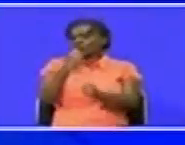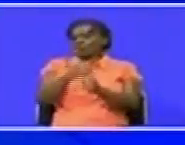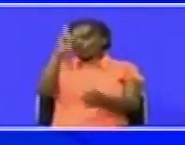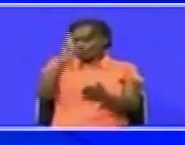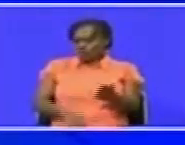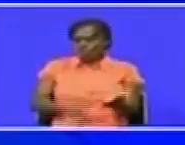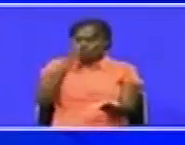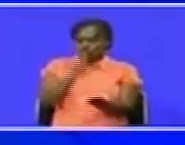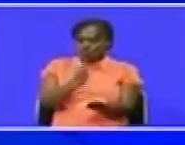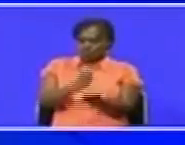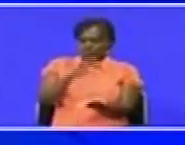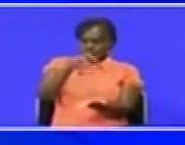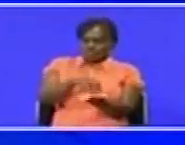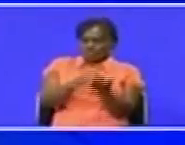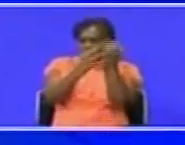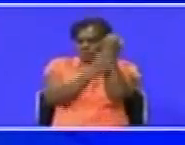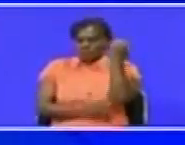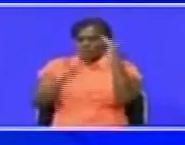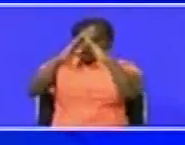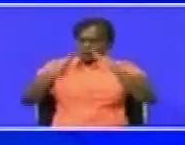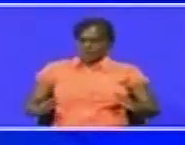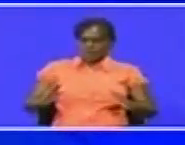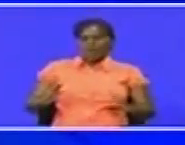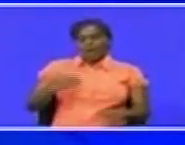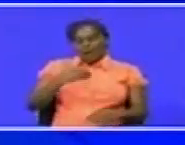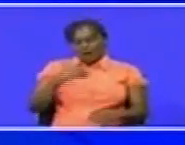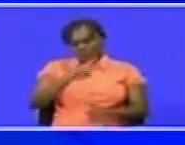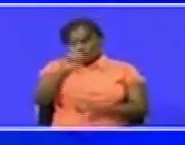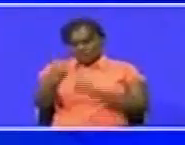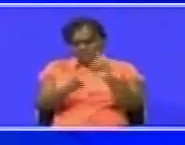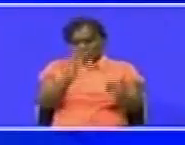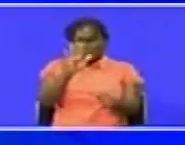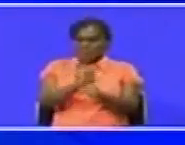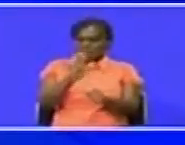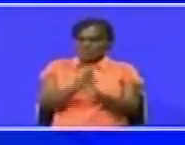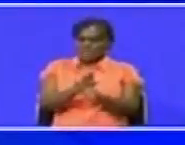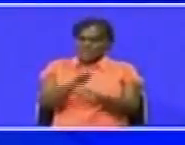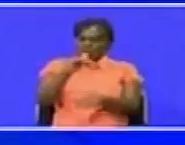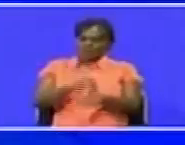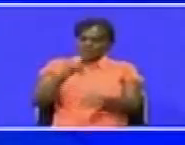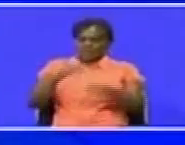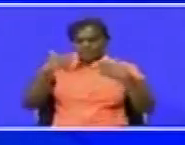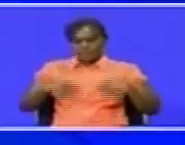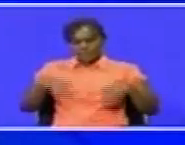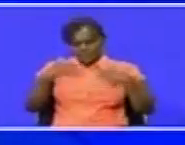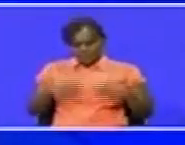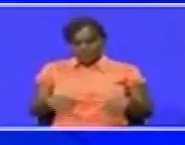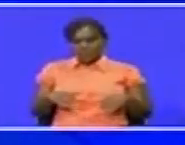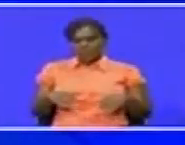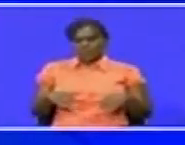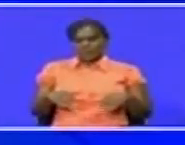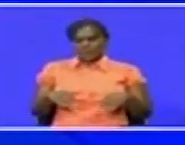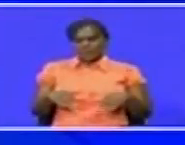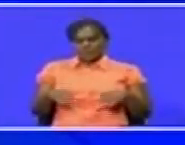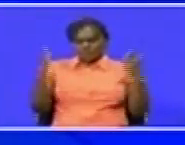of substandard buildings has created yet another group of victims. Many of those evicted from buildings marked for demolition